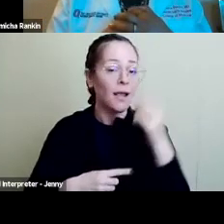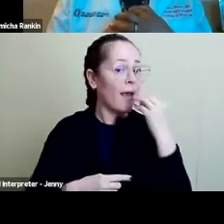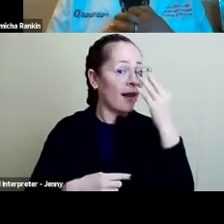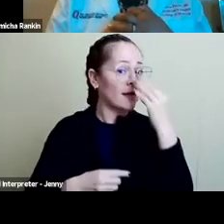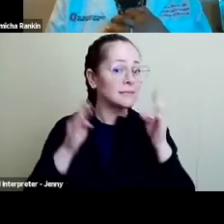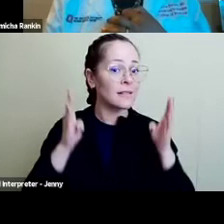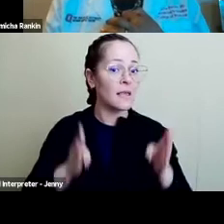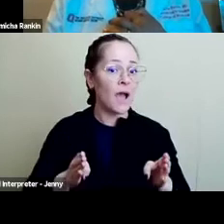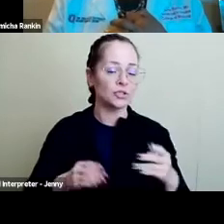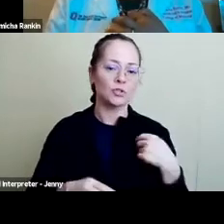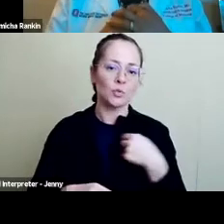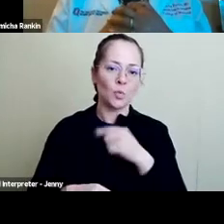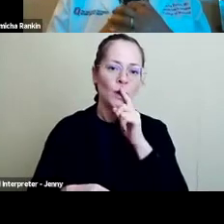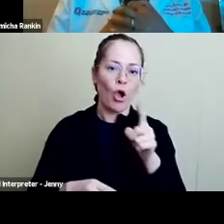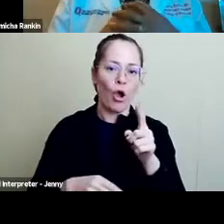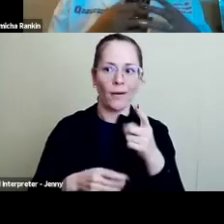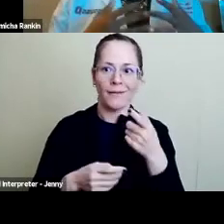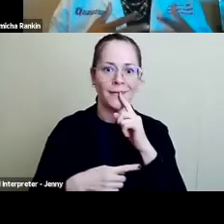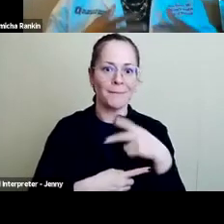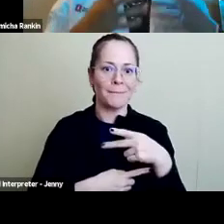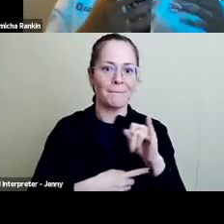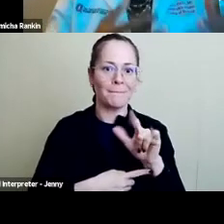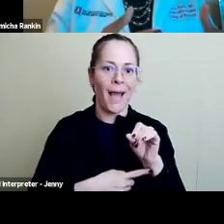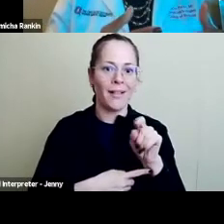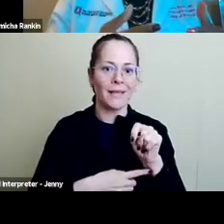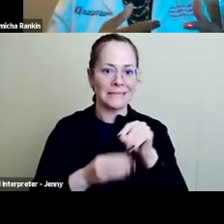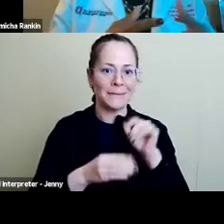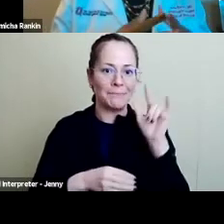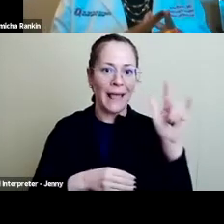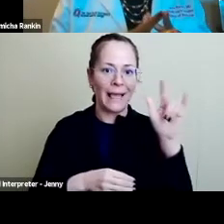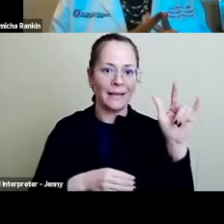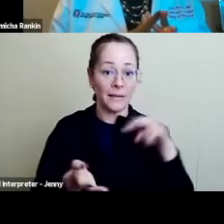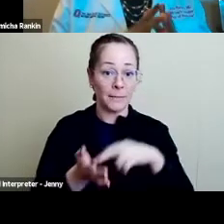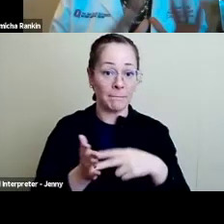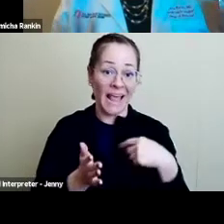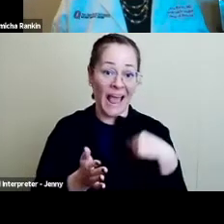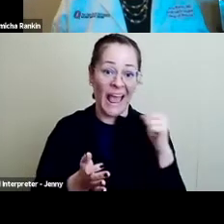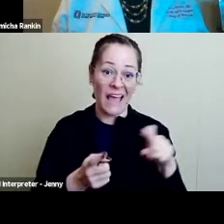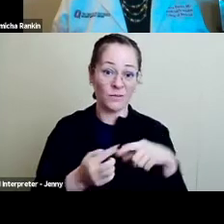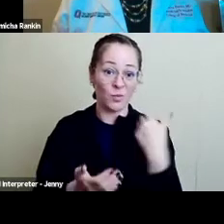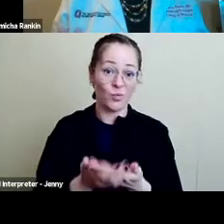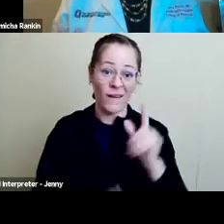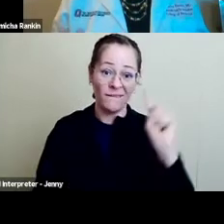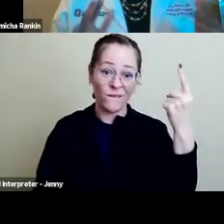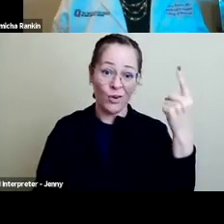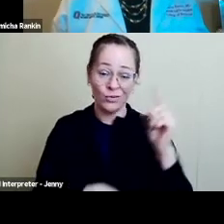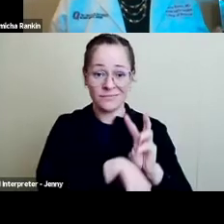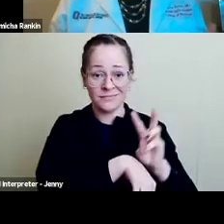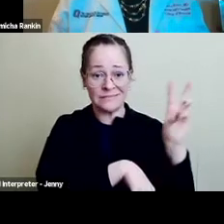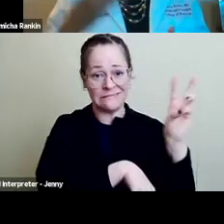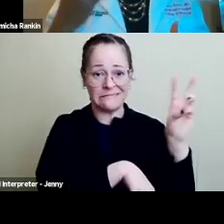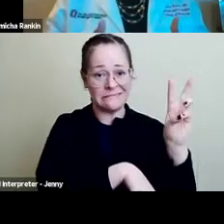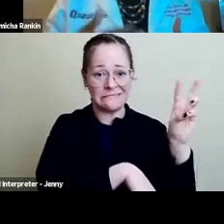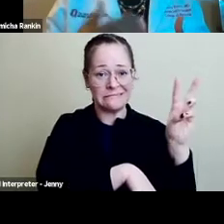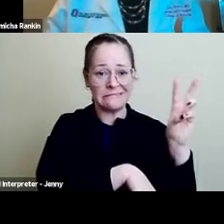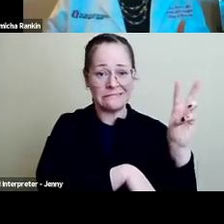pre-COVID and during COVID, quite frankly, where I get there early, like 6 a.m. Sounds crazy, but you